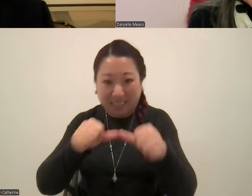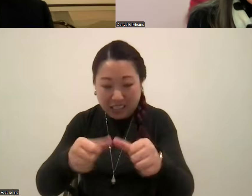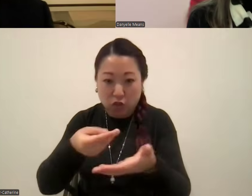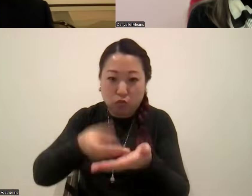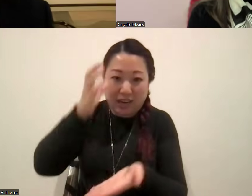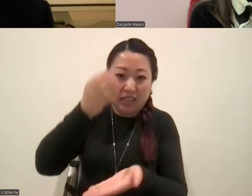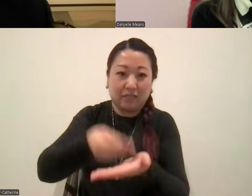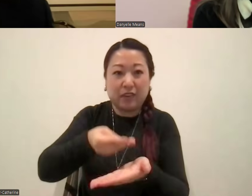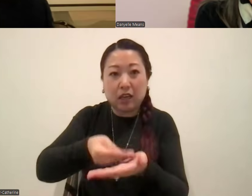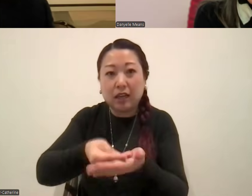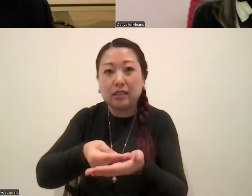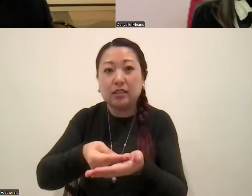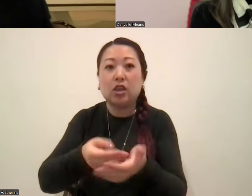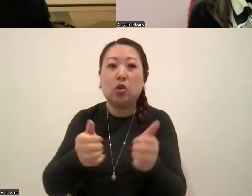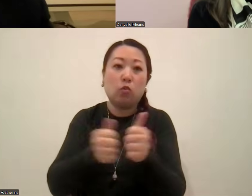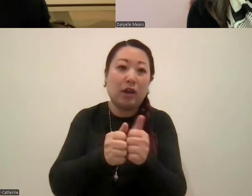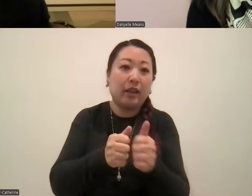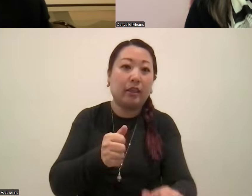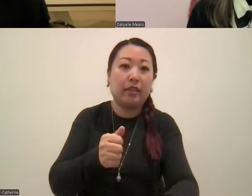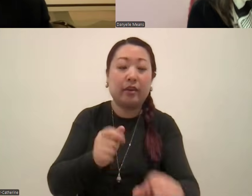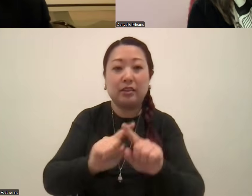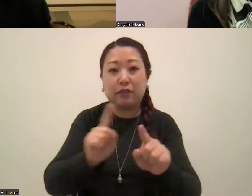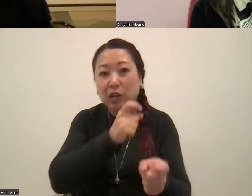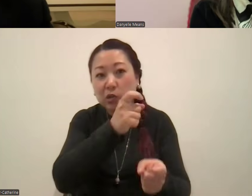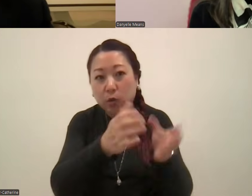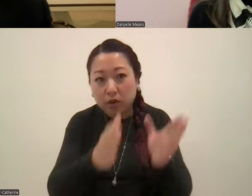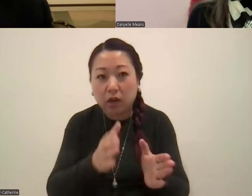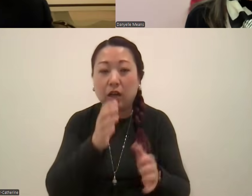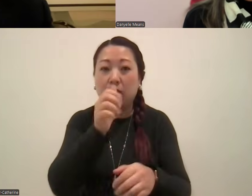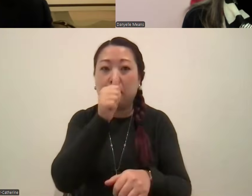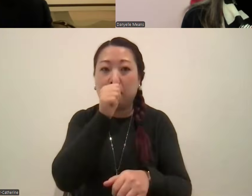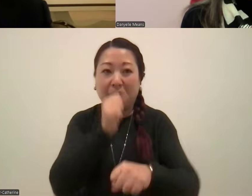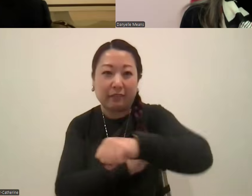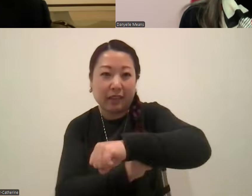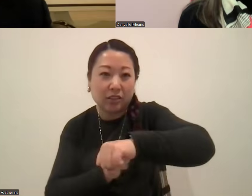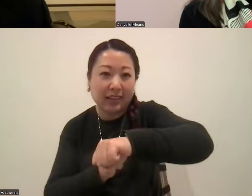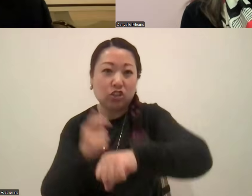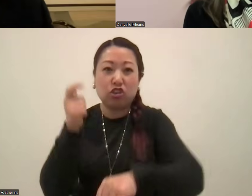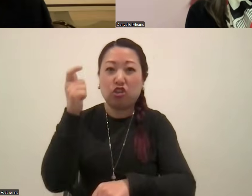private foundations, through grants. How do I continue to do that?